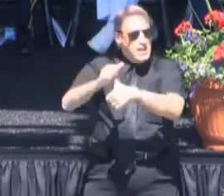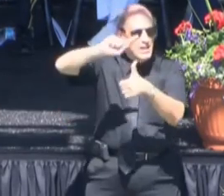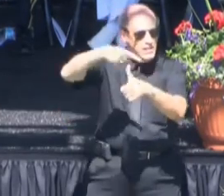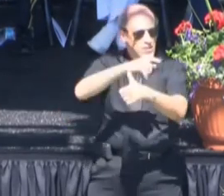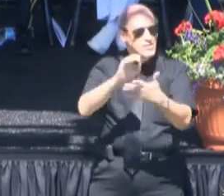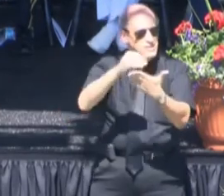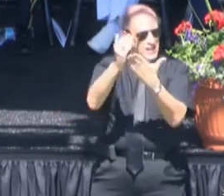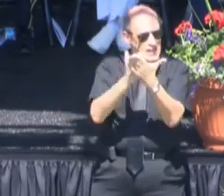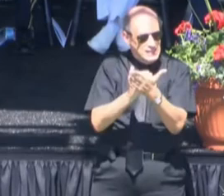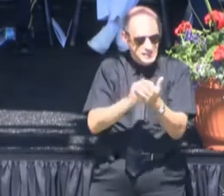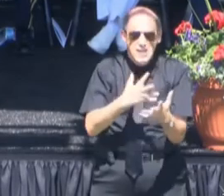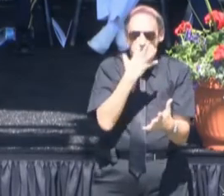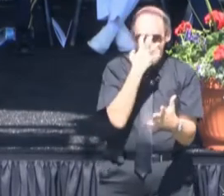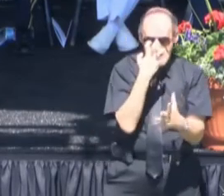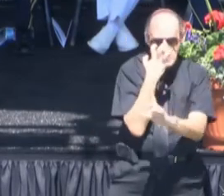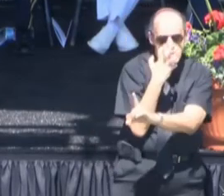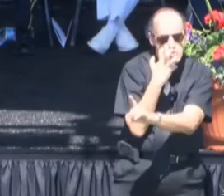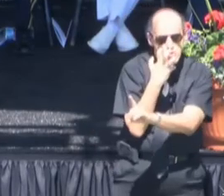Get mad and get over it.